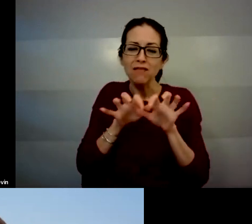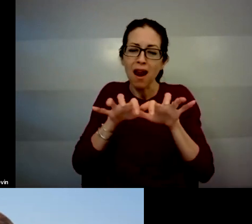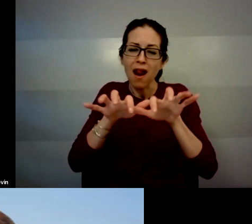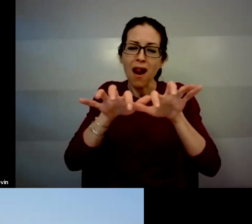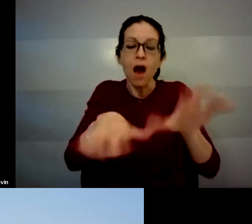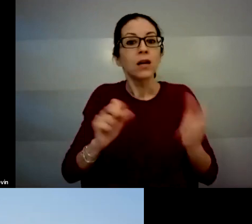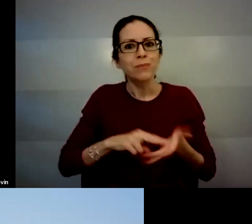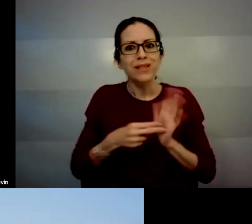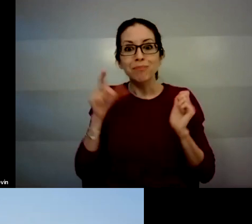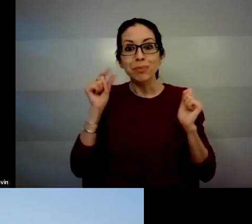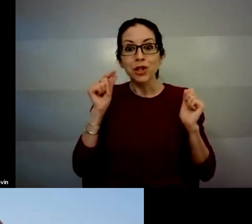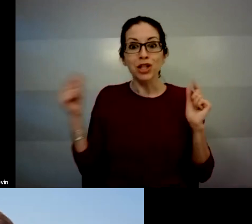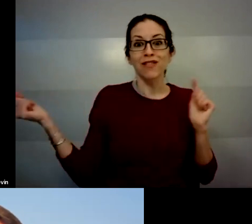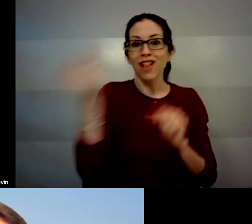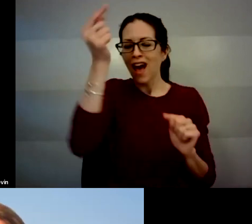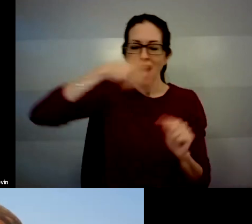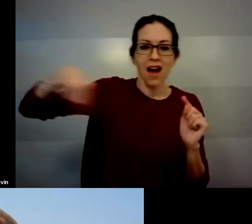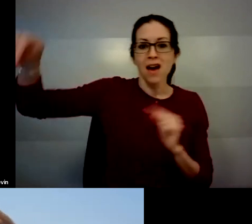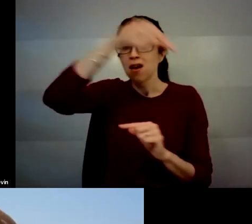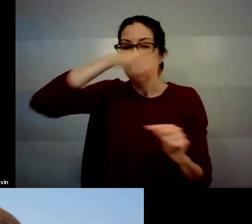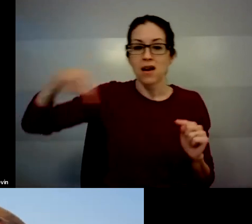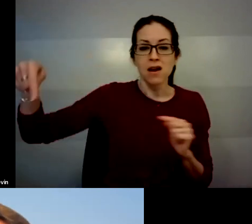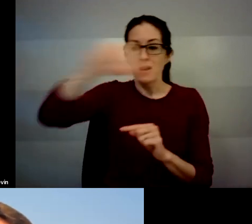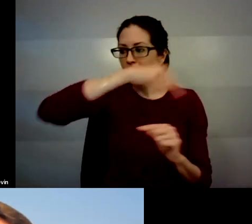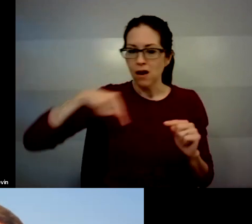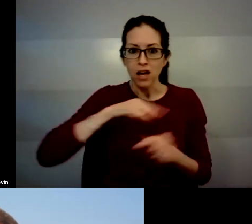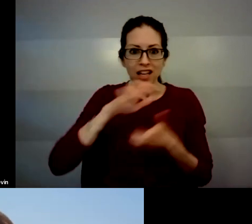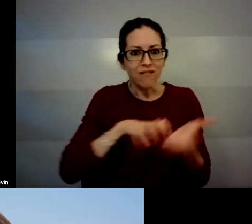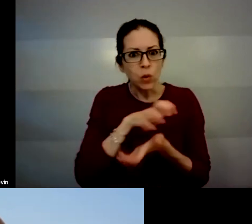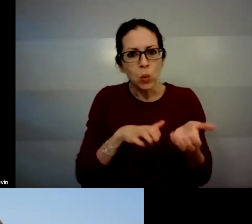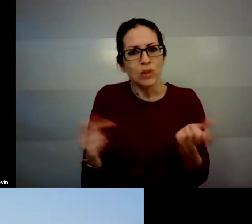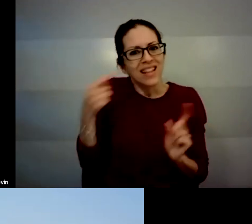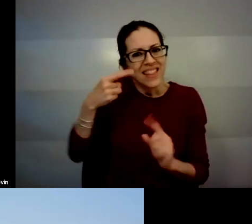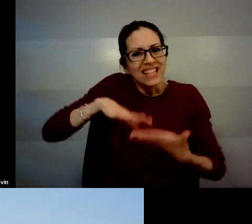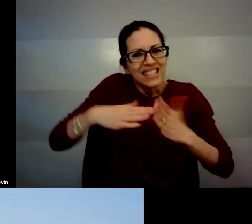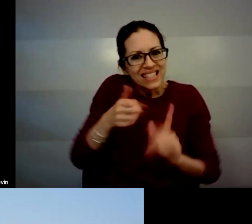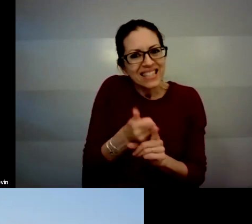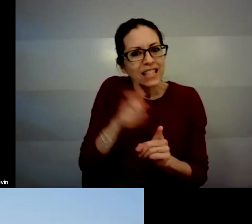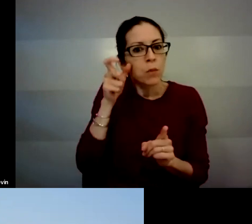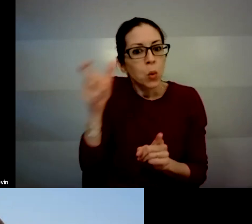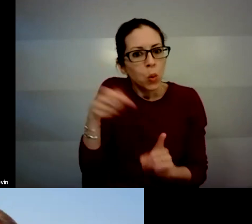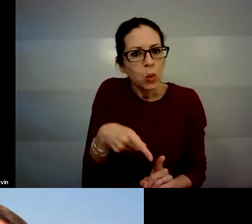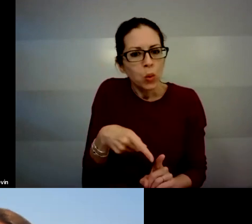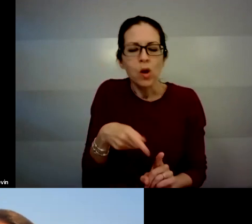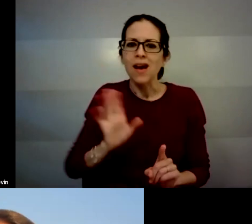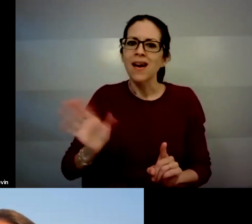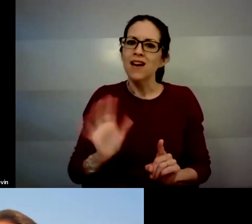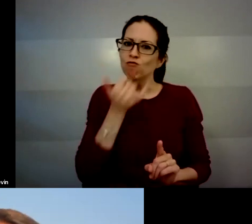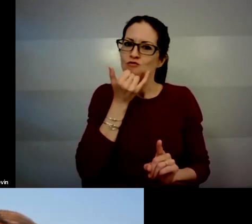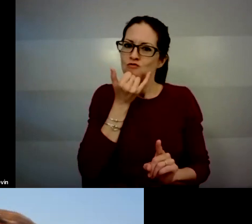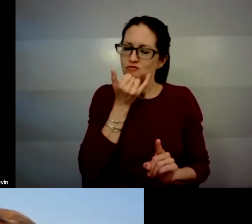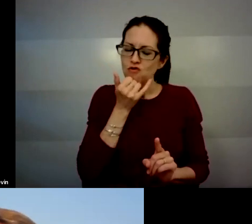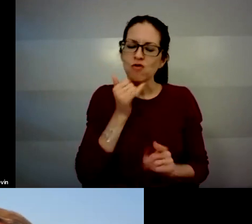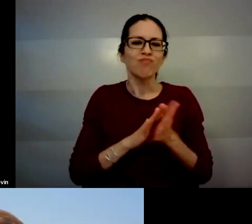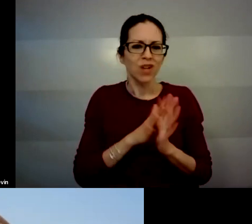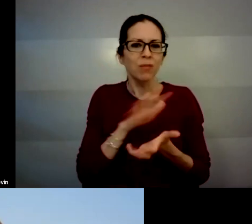around in circles and sometimes hit windows. They also come in contact with feral cats,